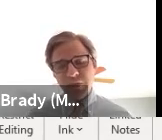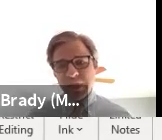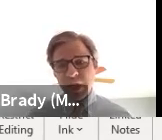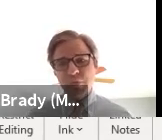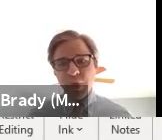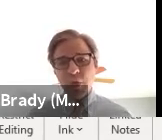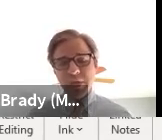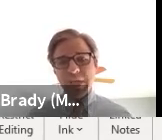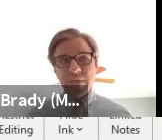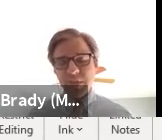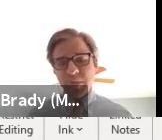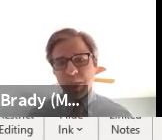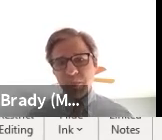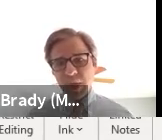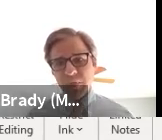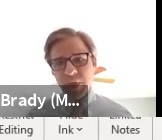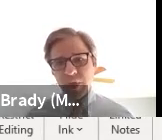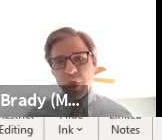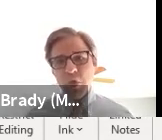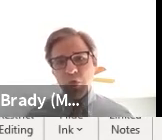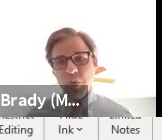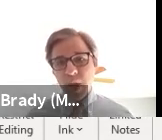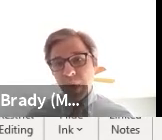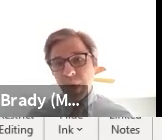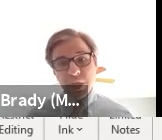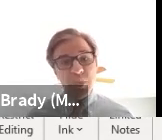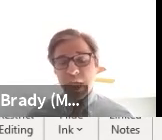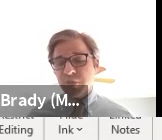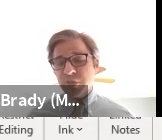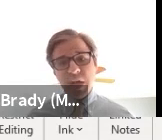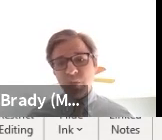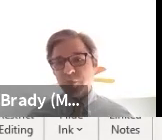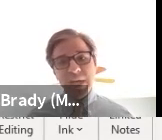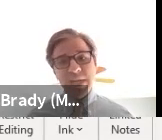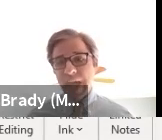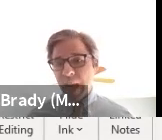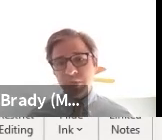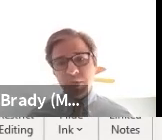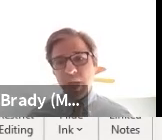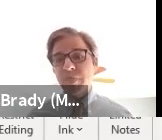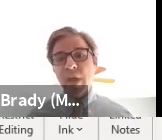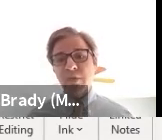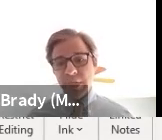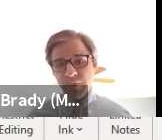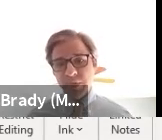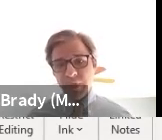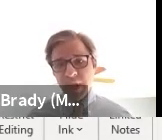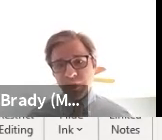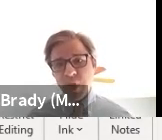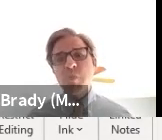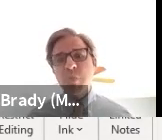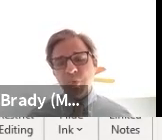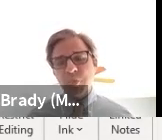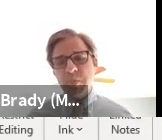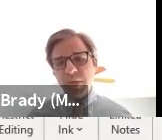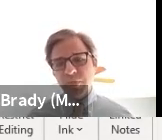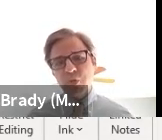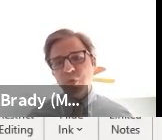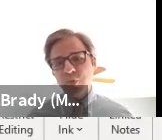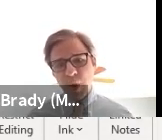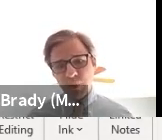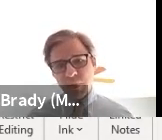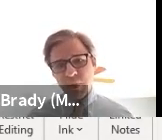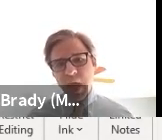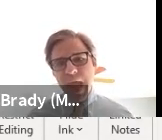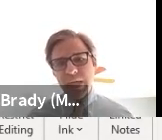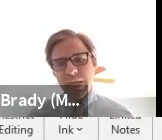talent. And I'll just tell you, there are definitely people out there who, and communications and outreach, Juanita is absolutely right. They are different things, but there are people